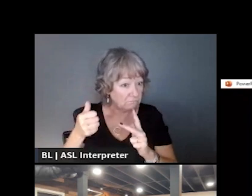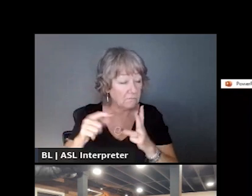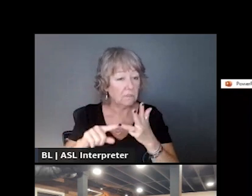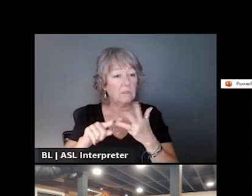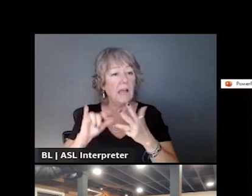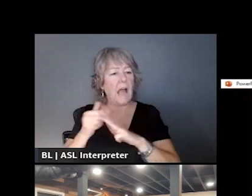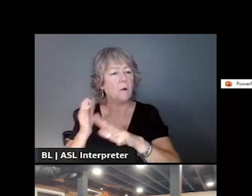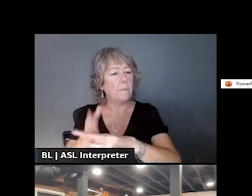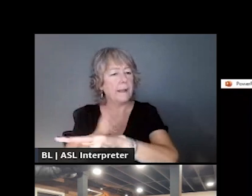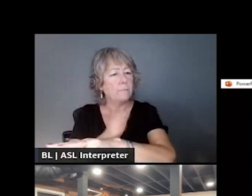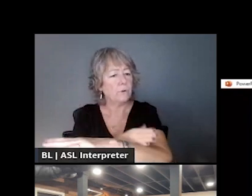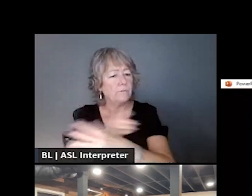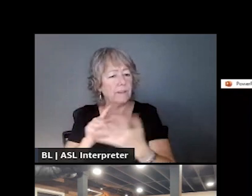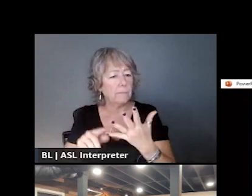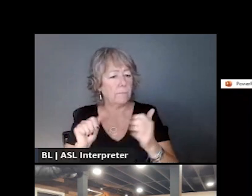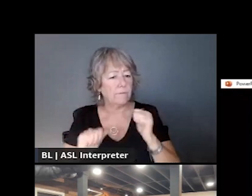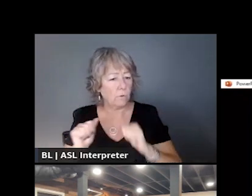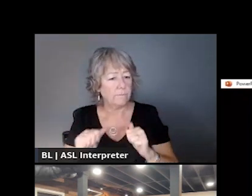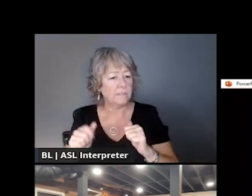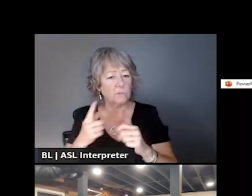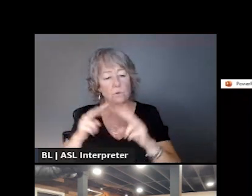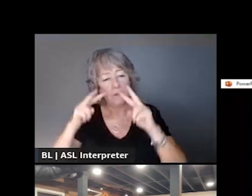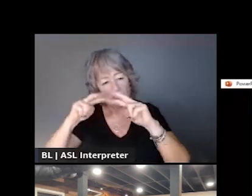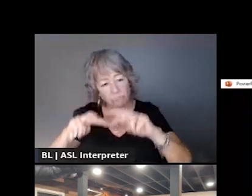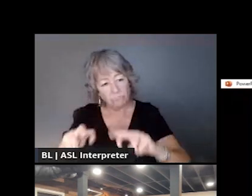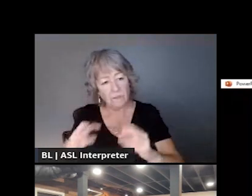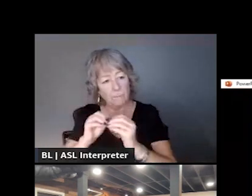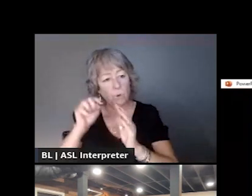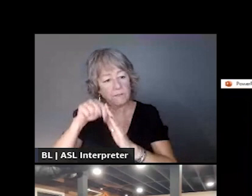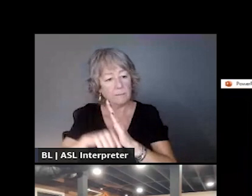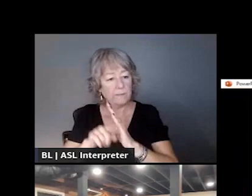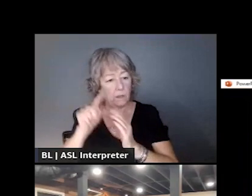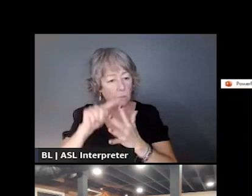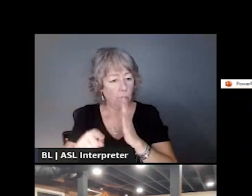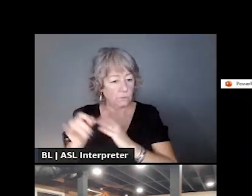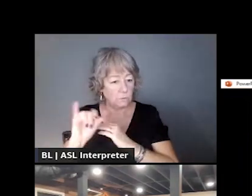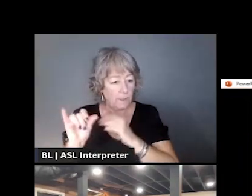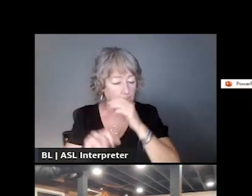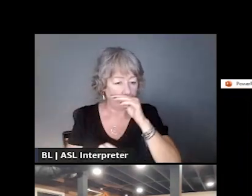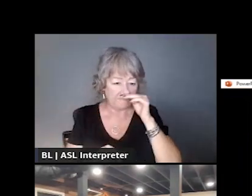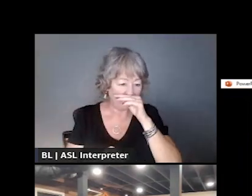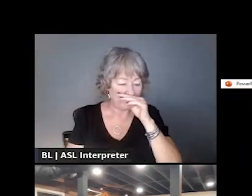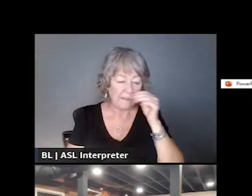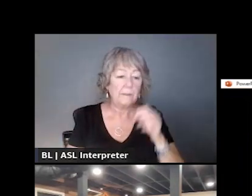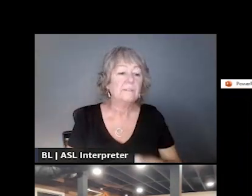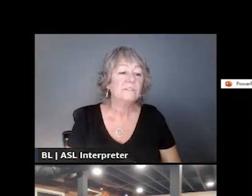improving performance? And you can dive in to that and look in more detail.